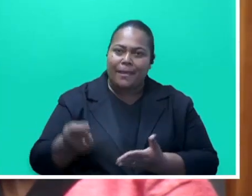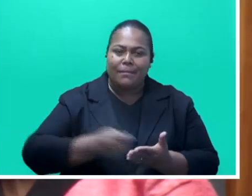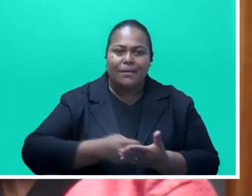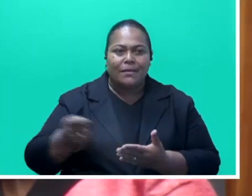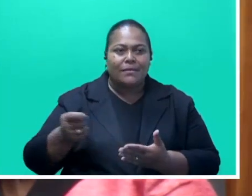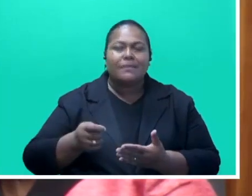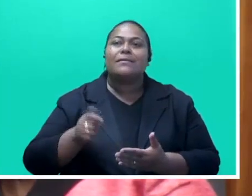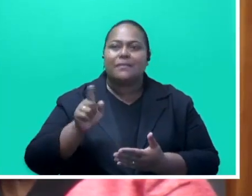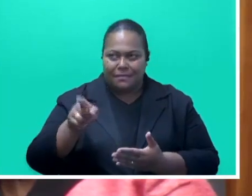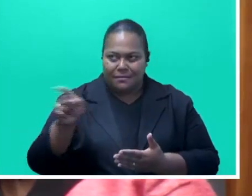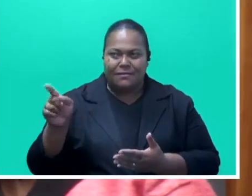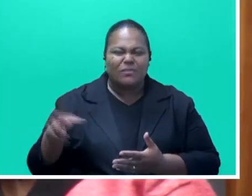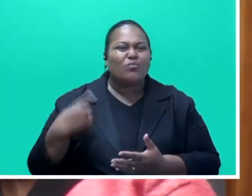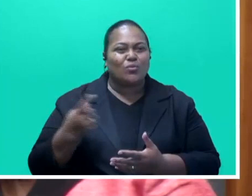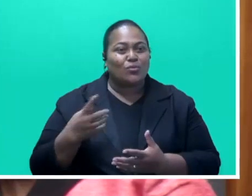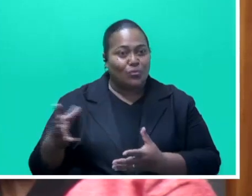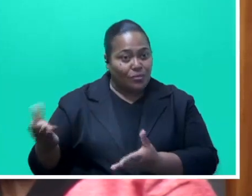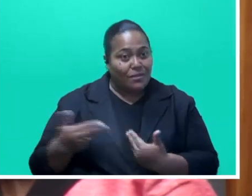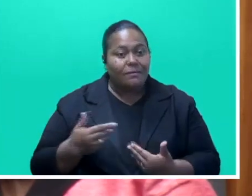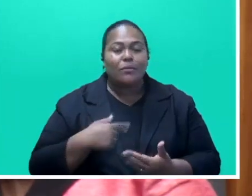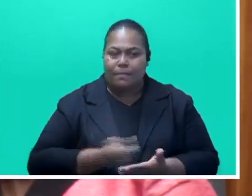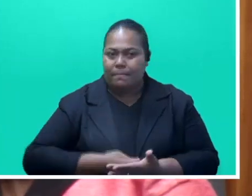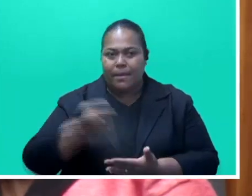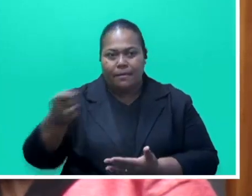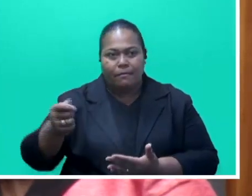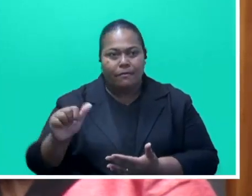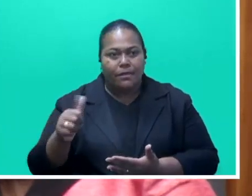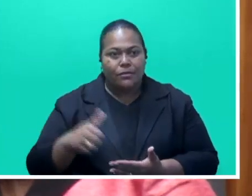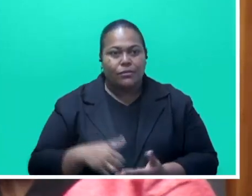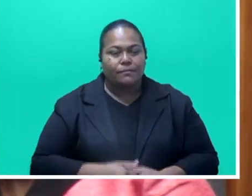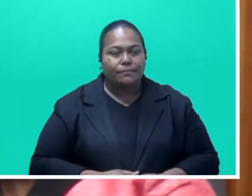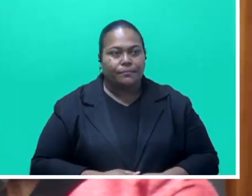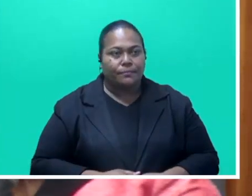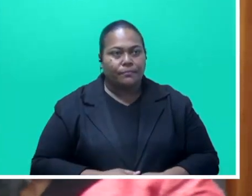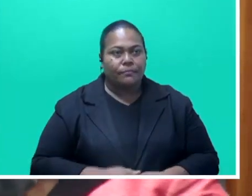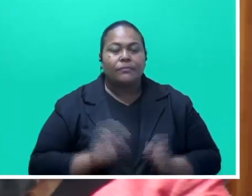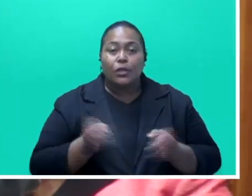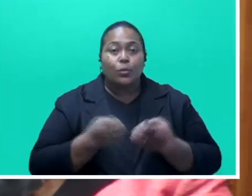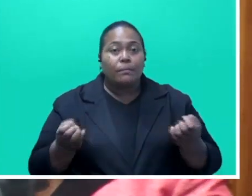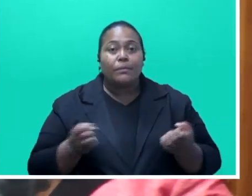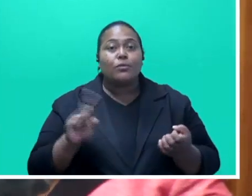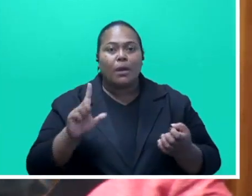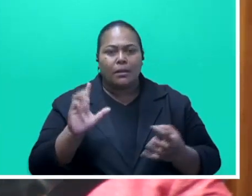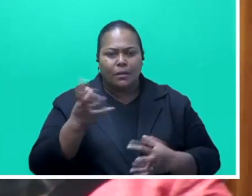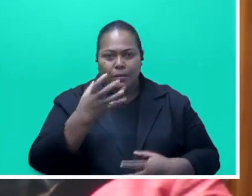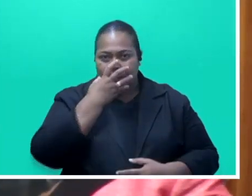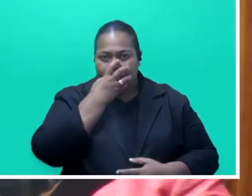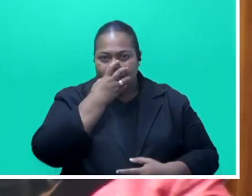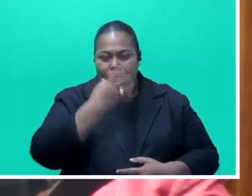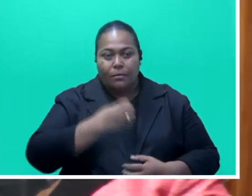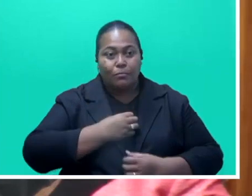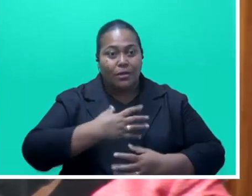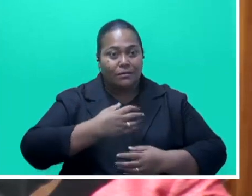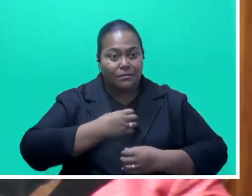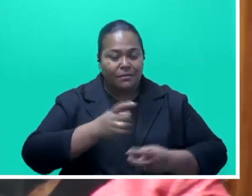awarded vendors. There are equipment such as ventilators, bedside monitoring